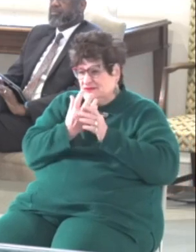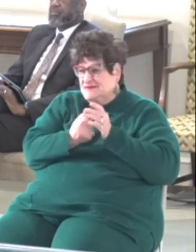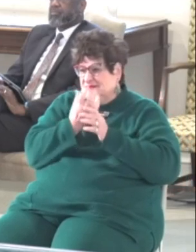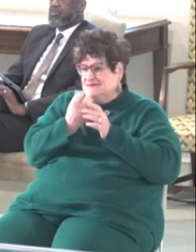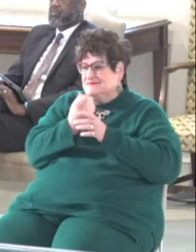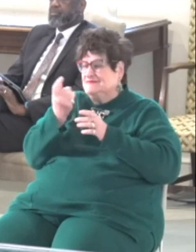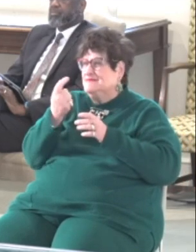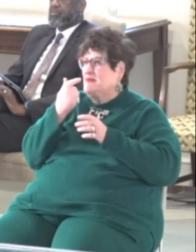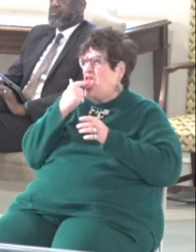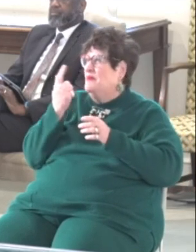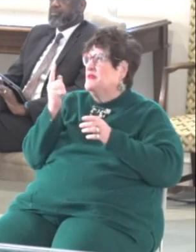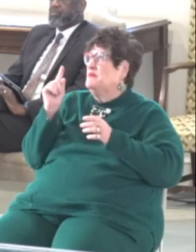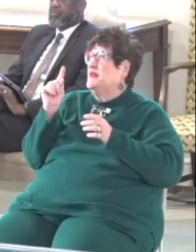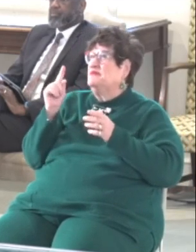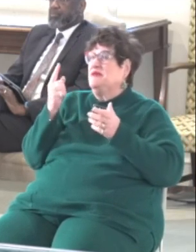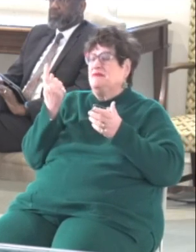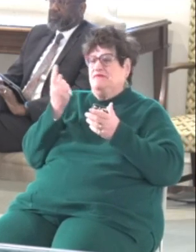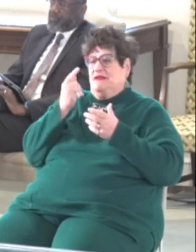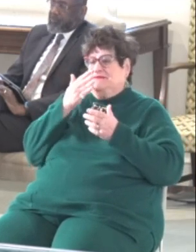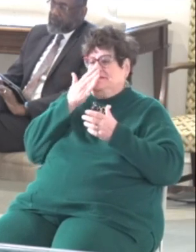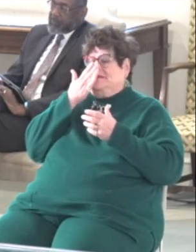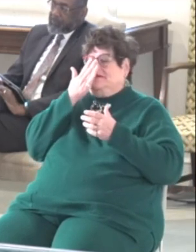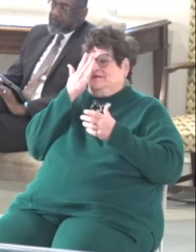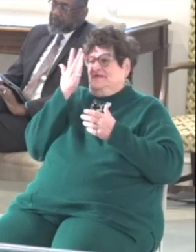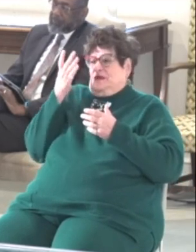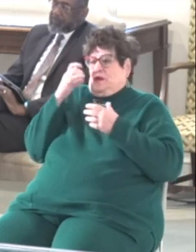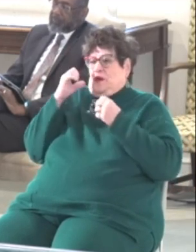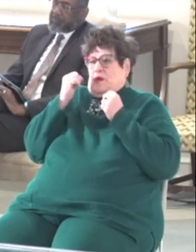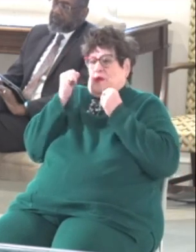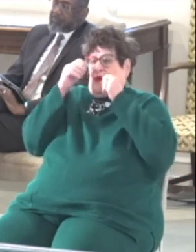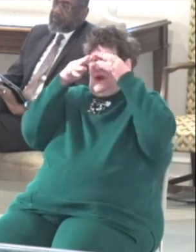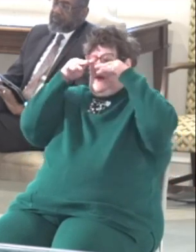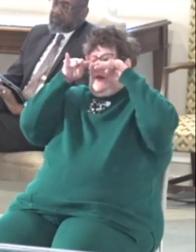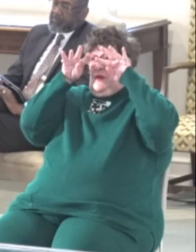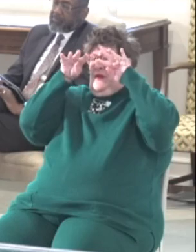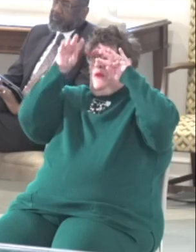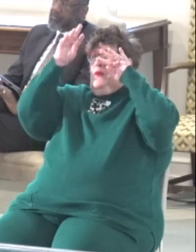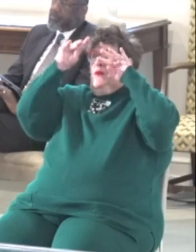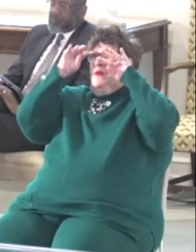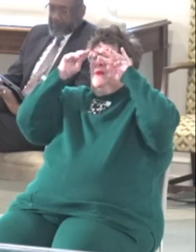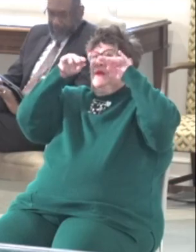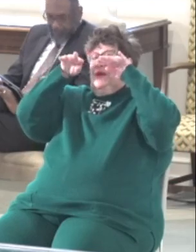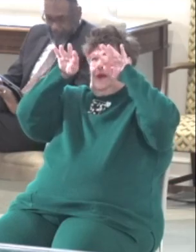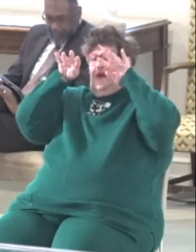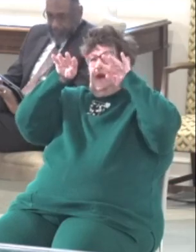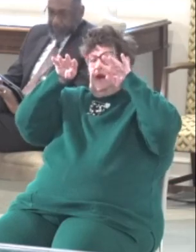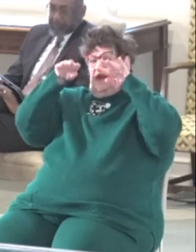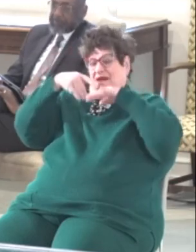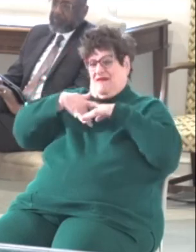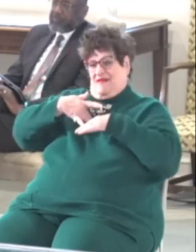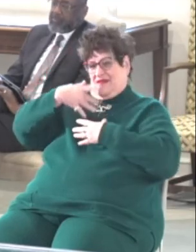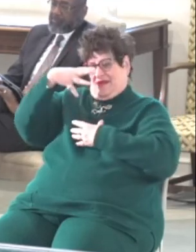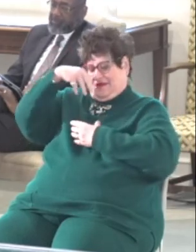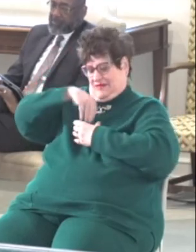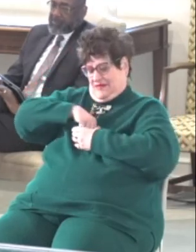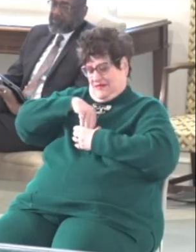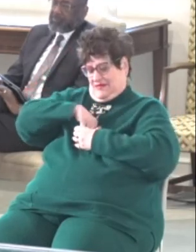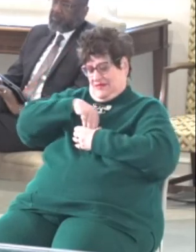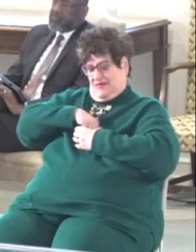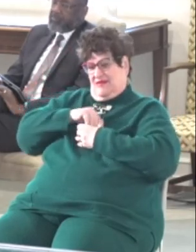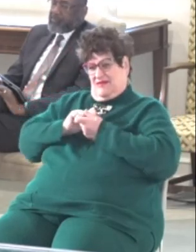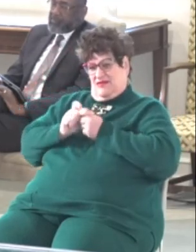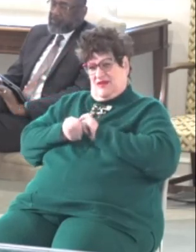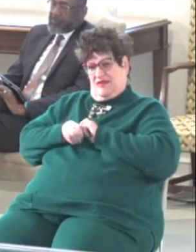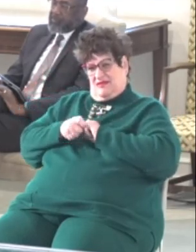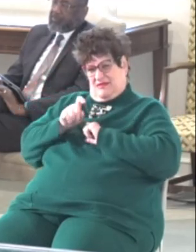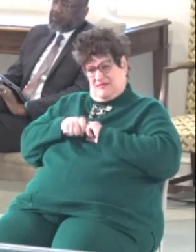feel. And now I realize as I'm older, I am changed too, if I only pay